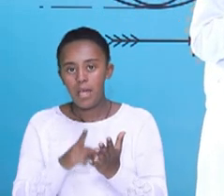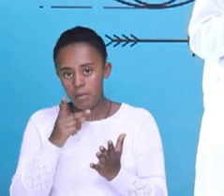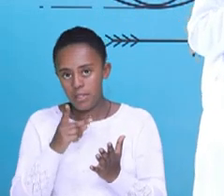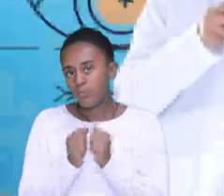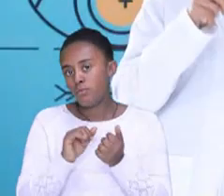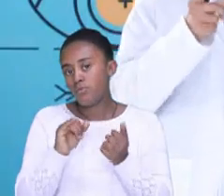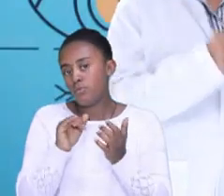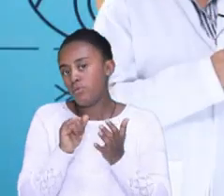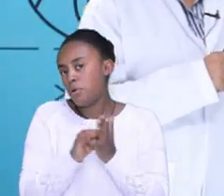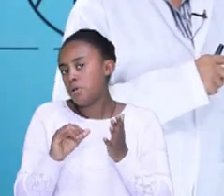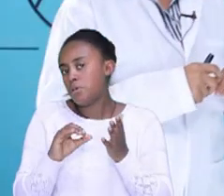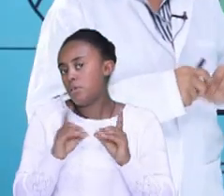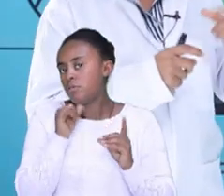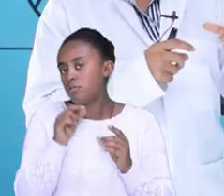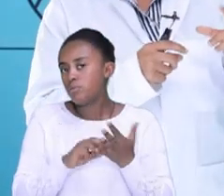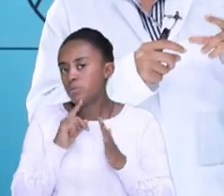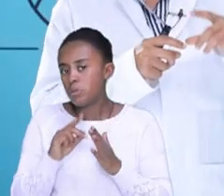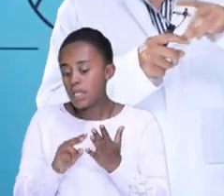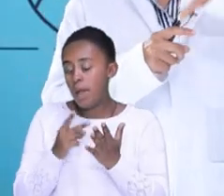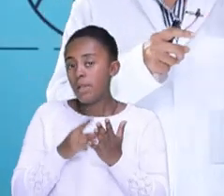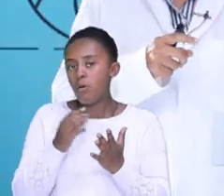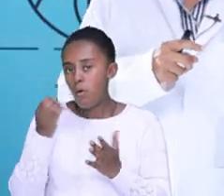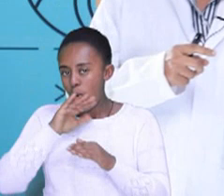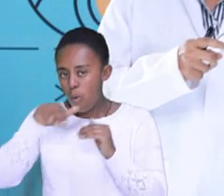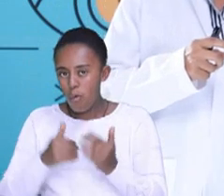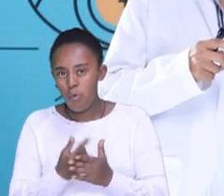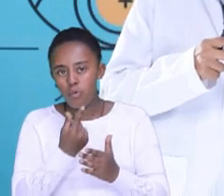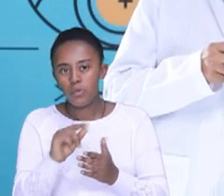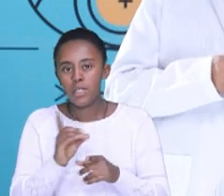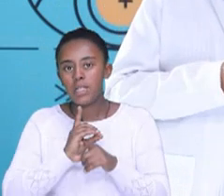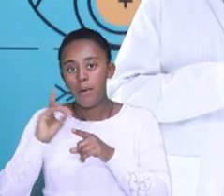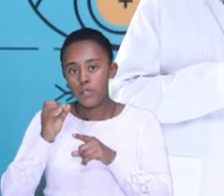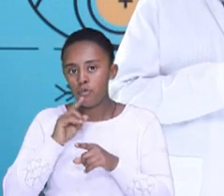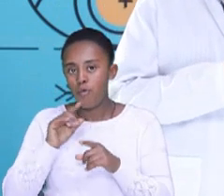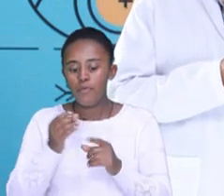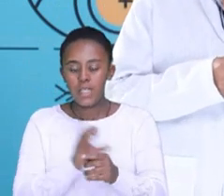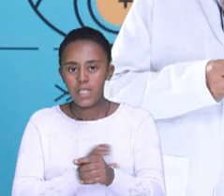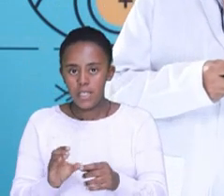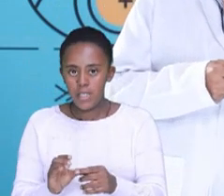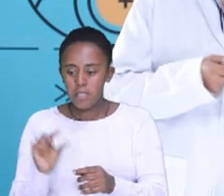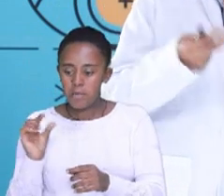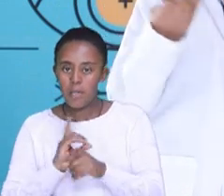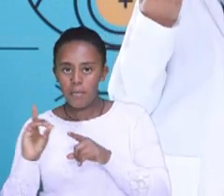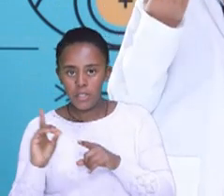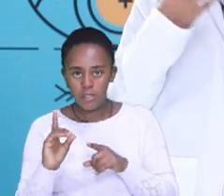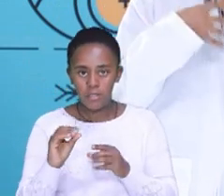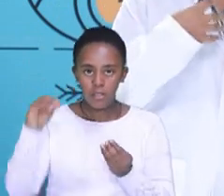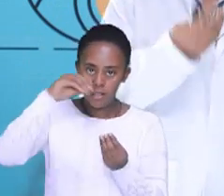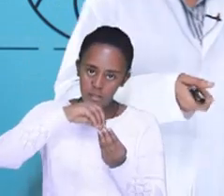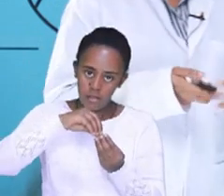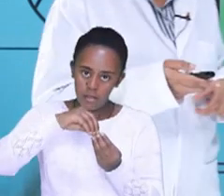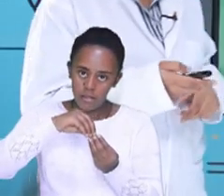cell, that does not mean you are doubling all the dimension of the cell. Some dimensions will